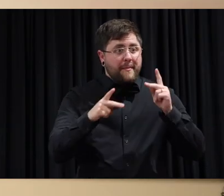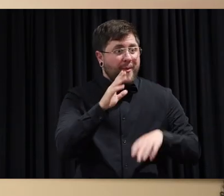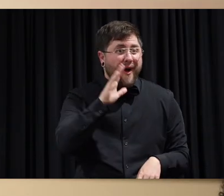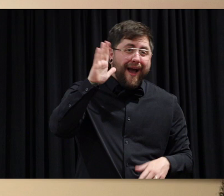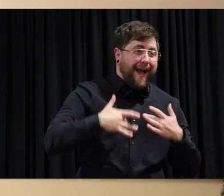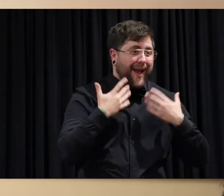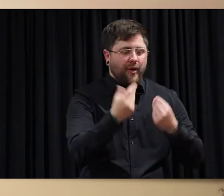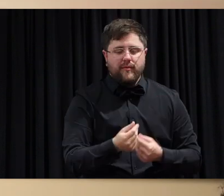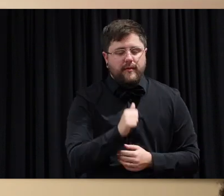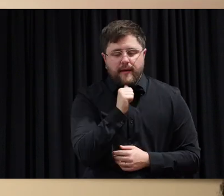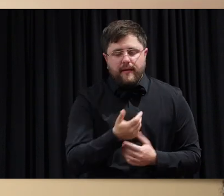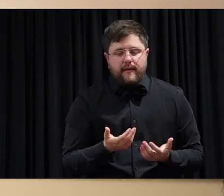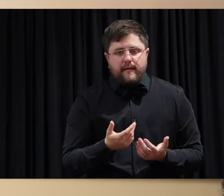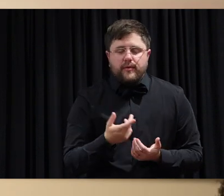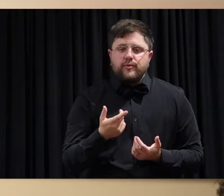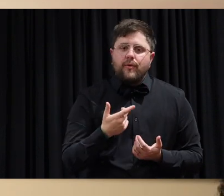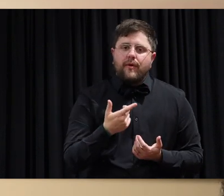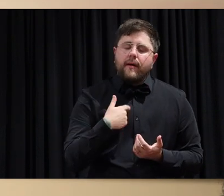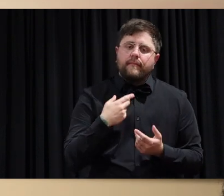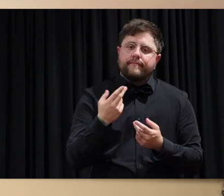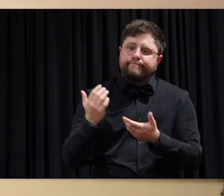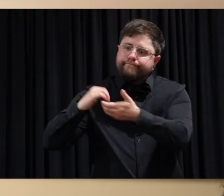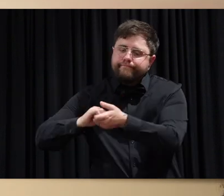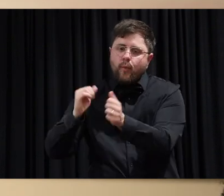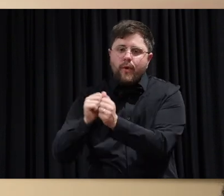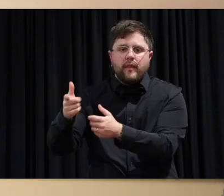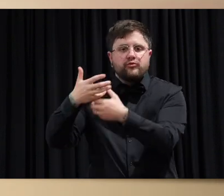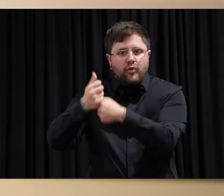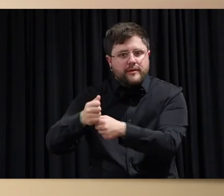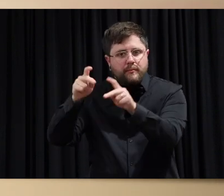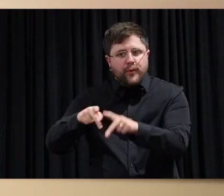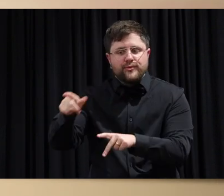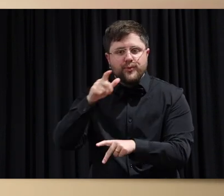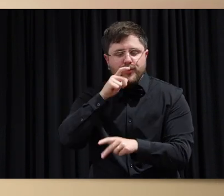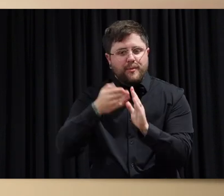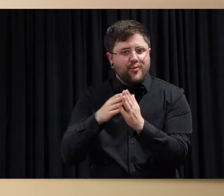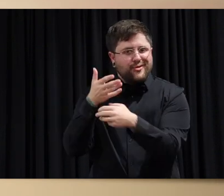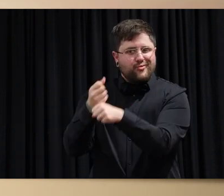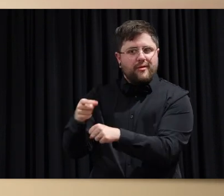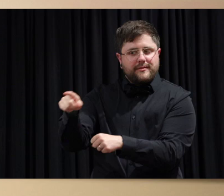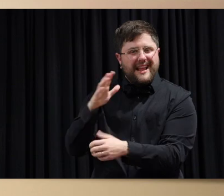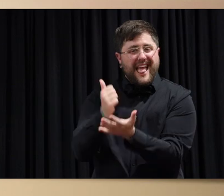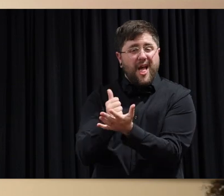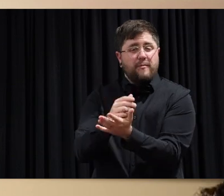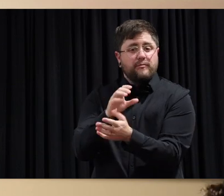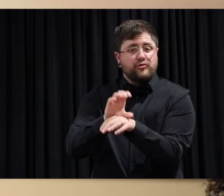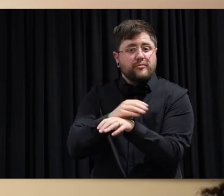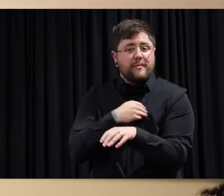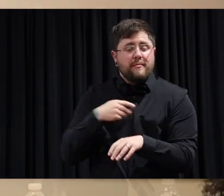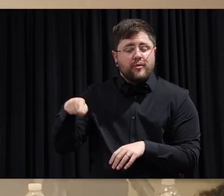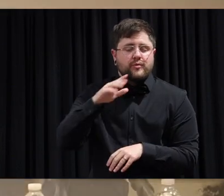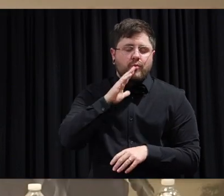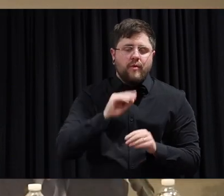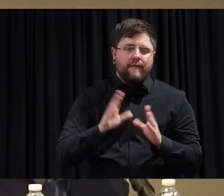go. But using but leveraging the trusted voices to ultimately help everybody in the congregation is absolutely where we need